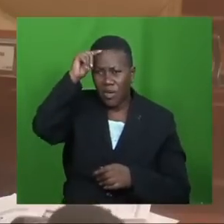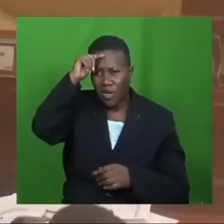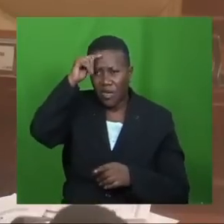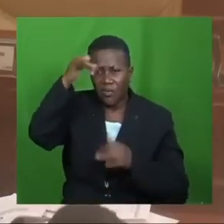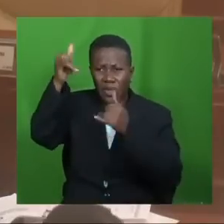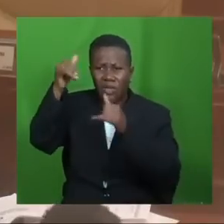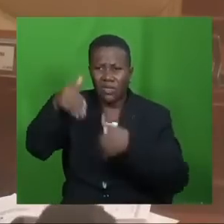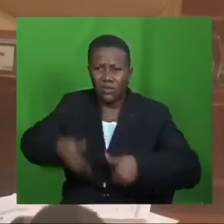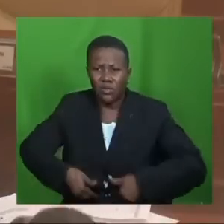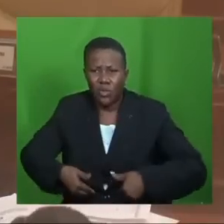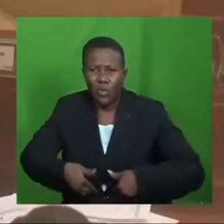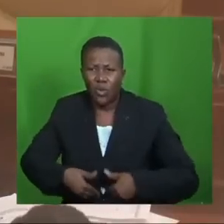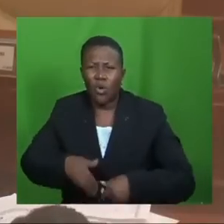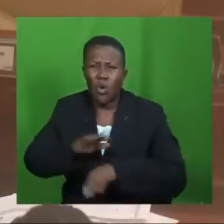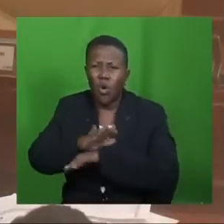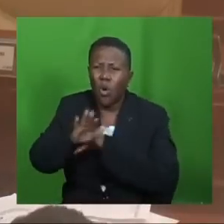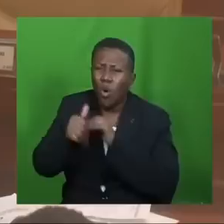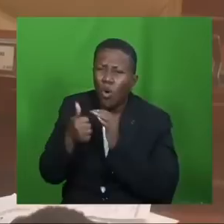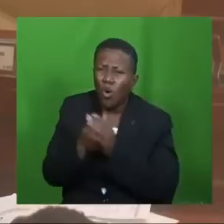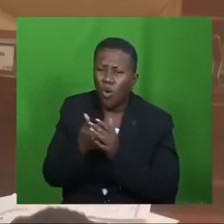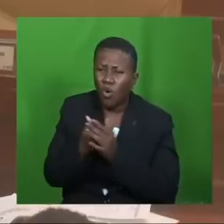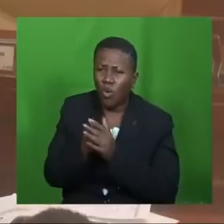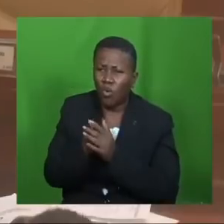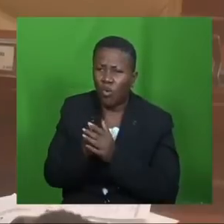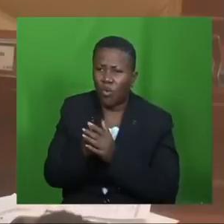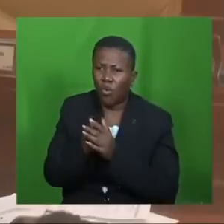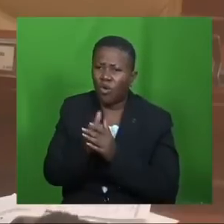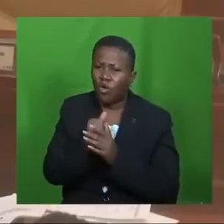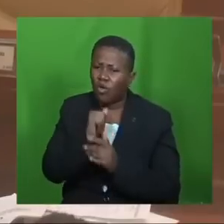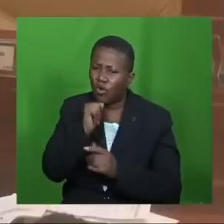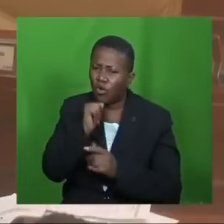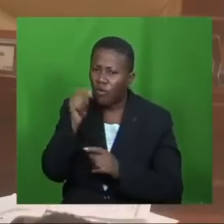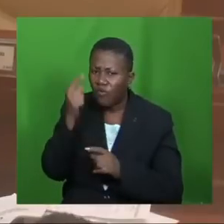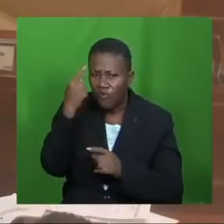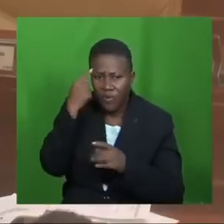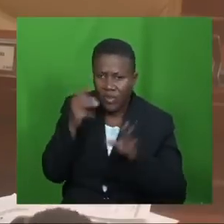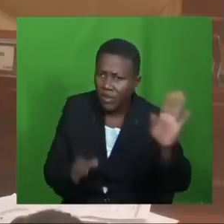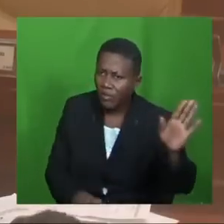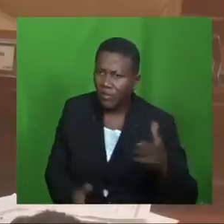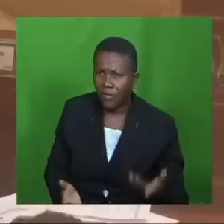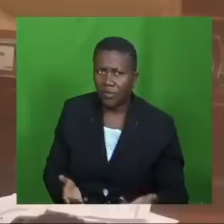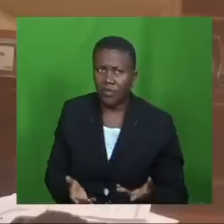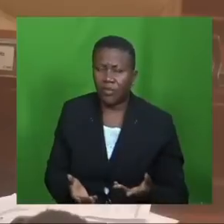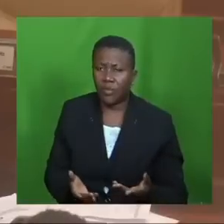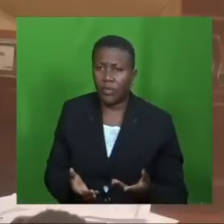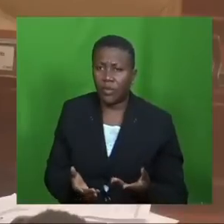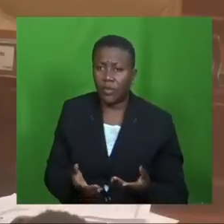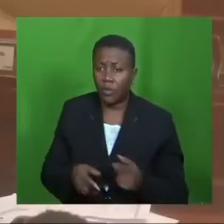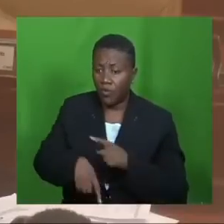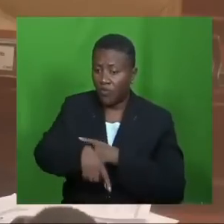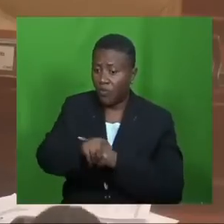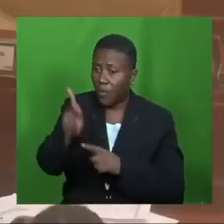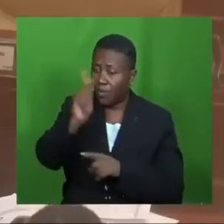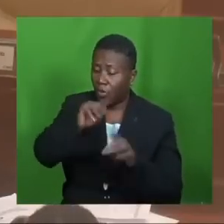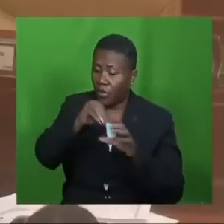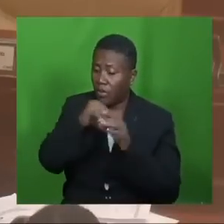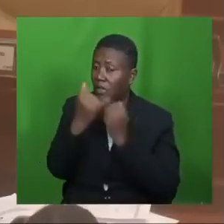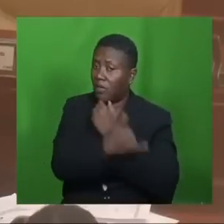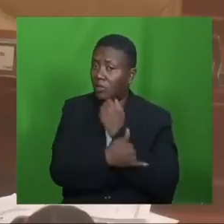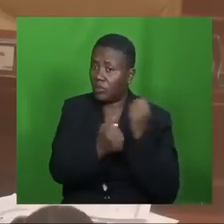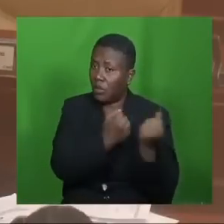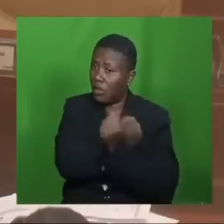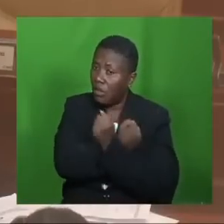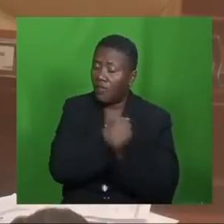all the female teams, it doesn't belong to them. Football is the passion of this country. It belongs to all of